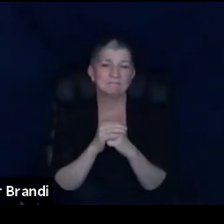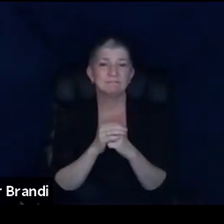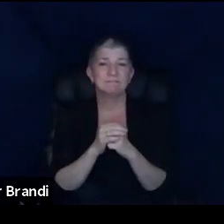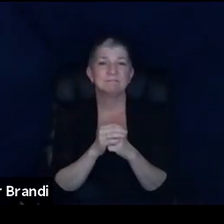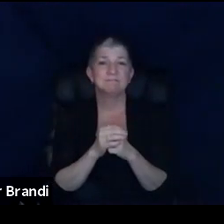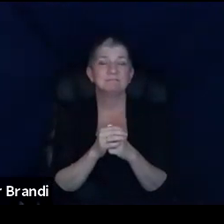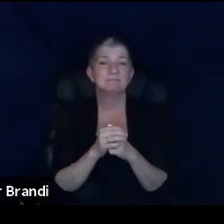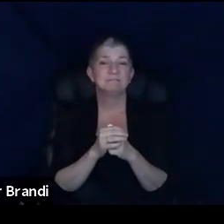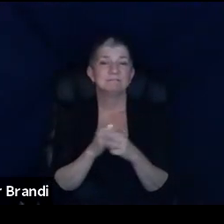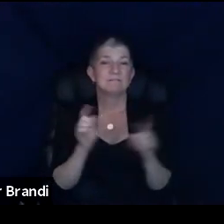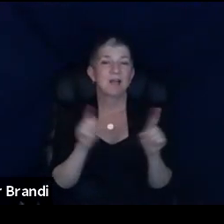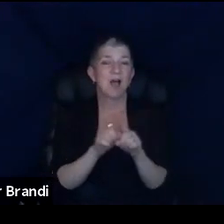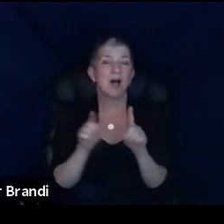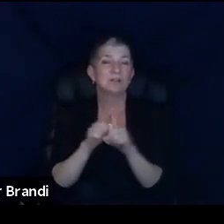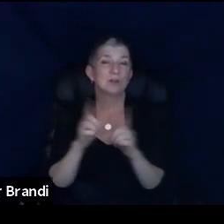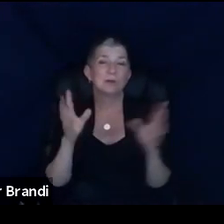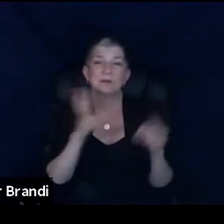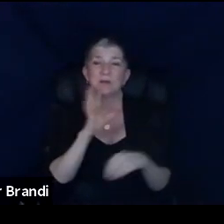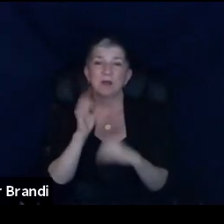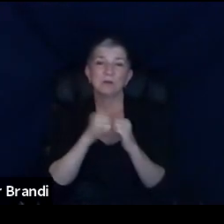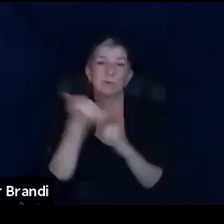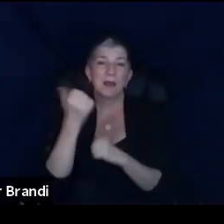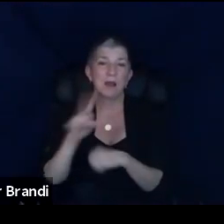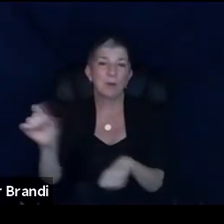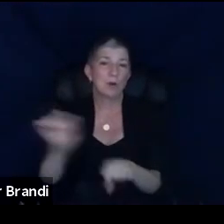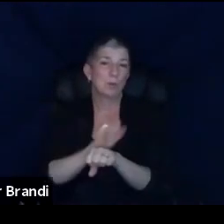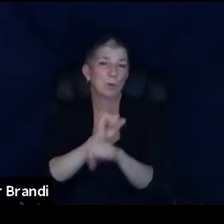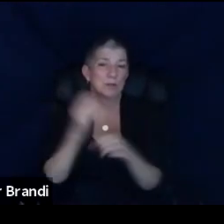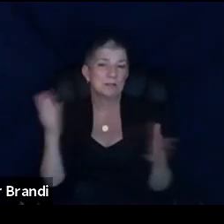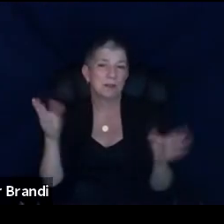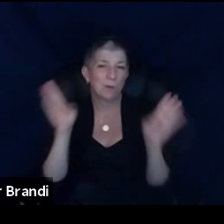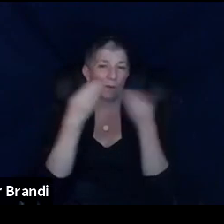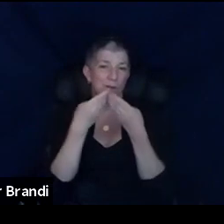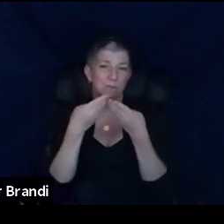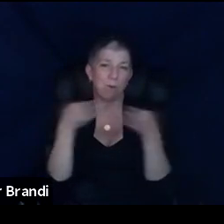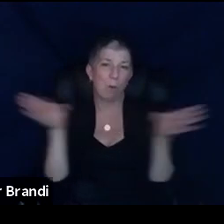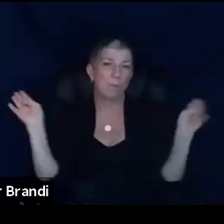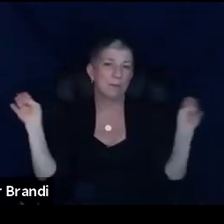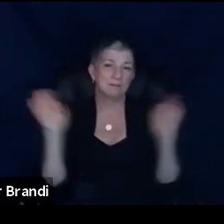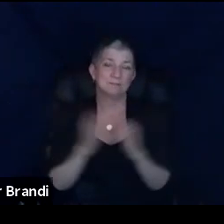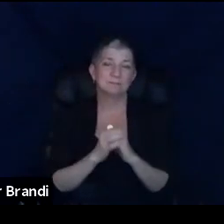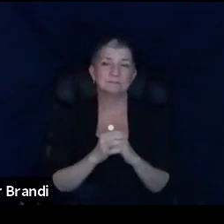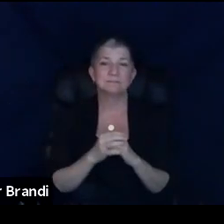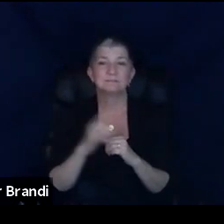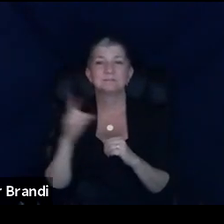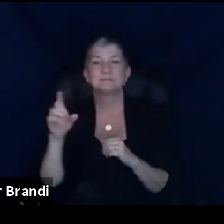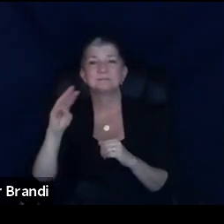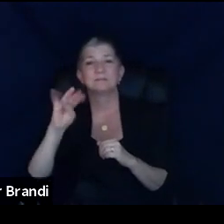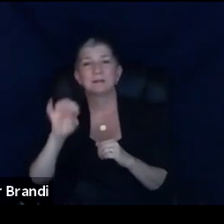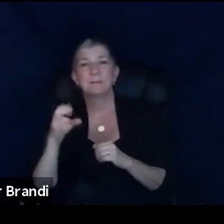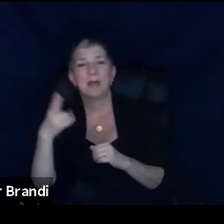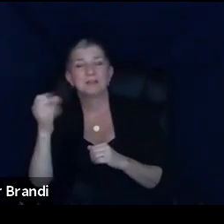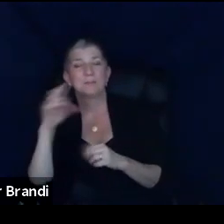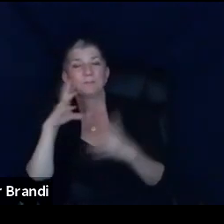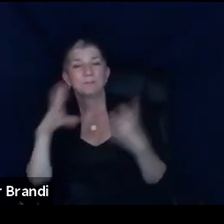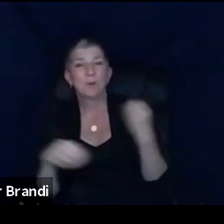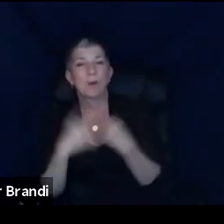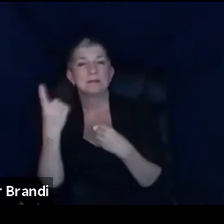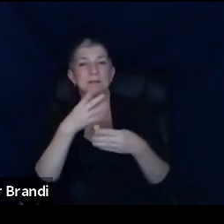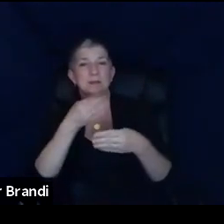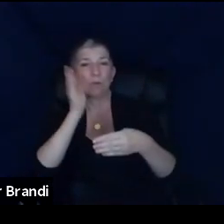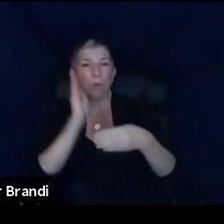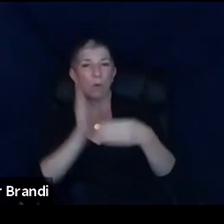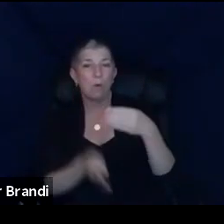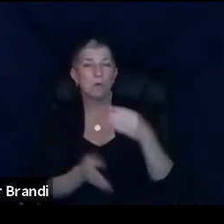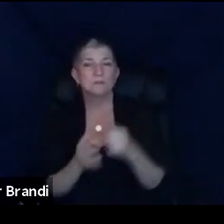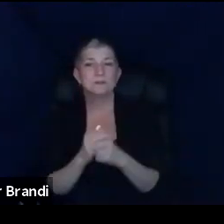at the shop. We're pretty open to it. So. Thanks. And I just wanted to add something to close off.